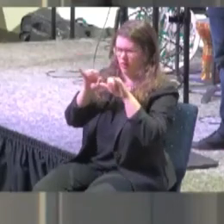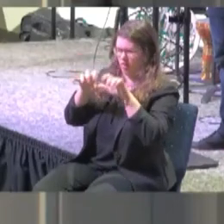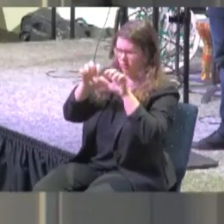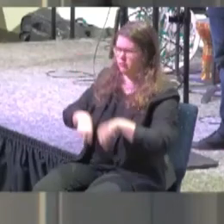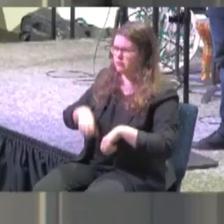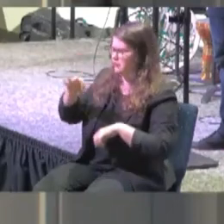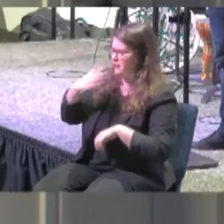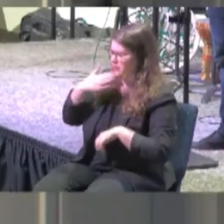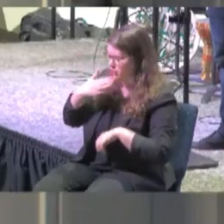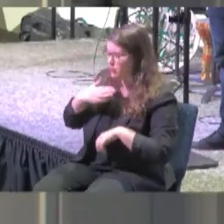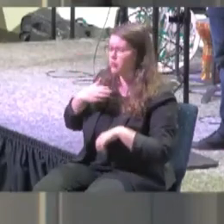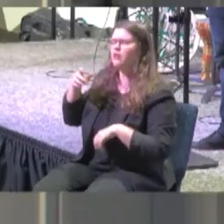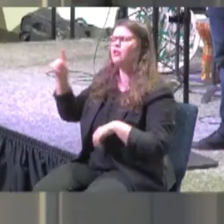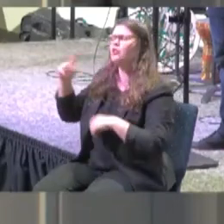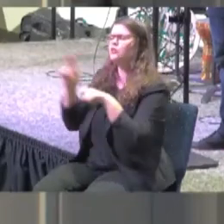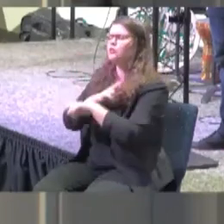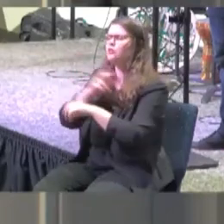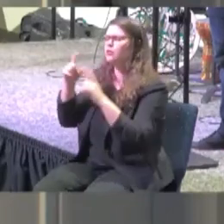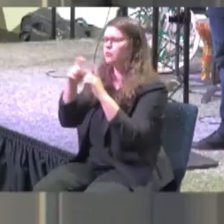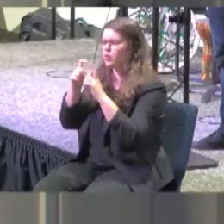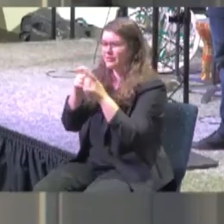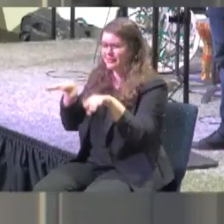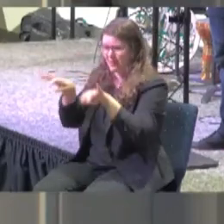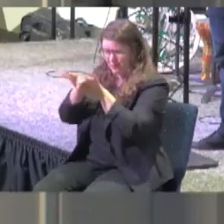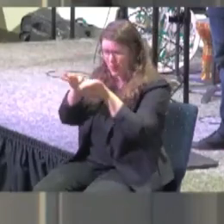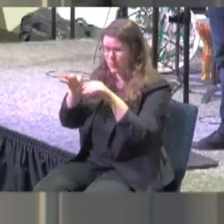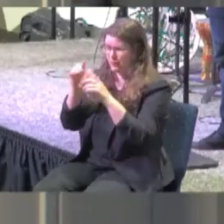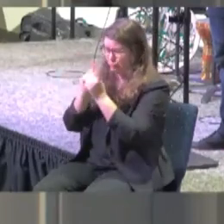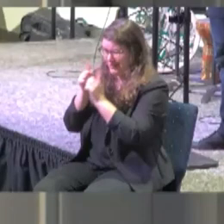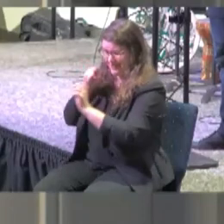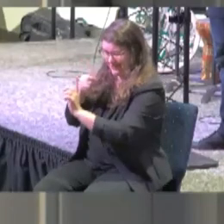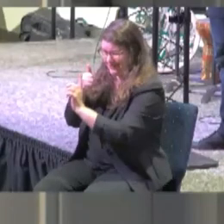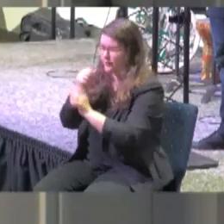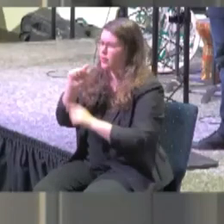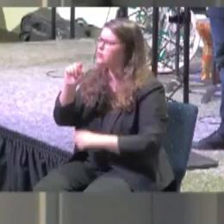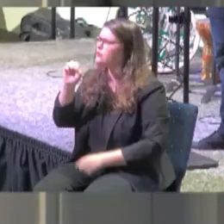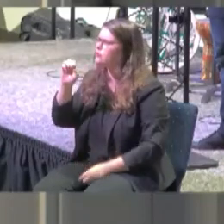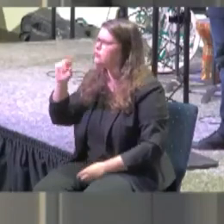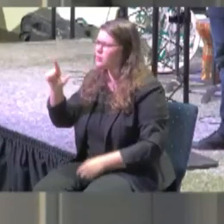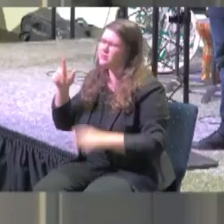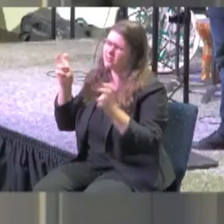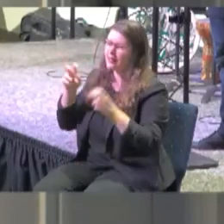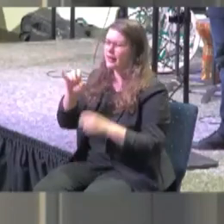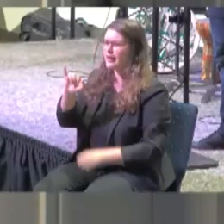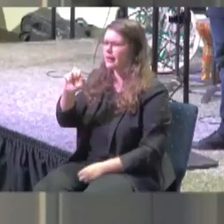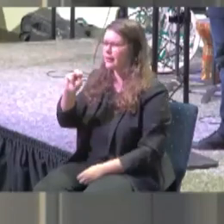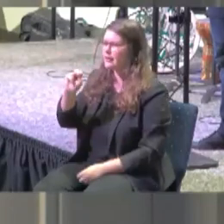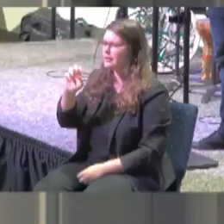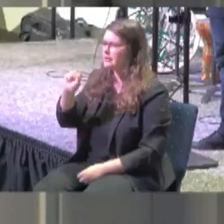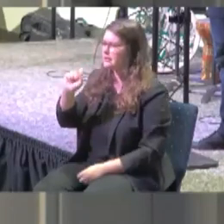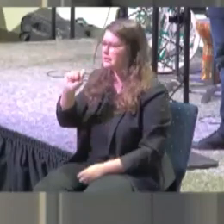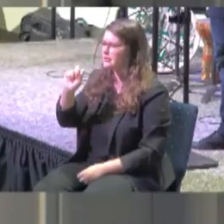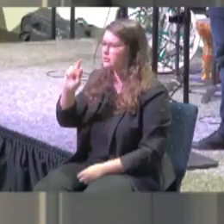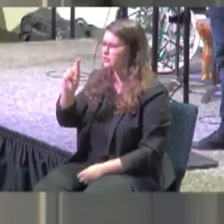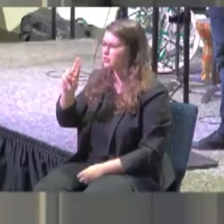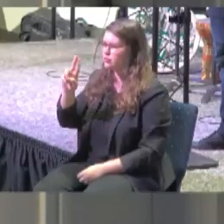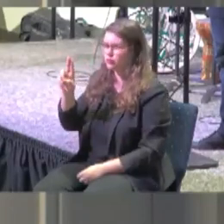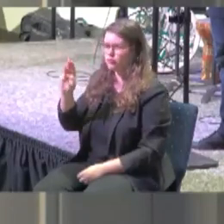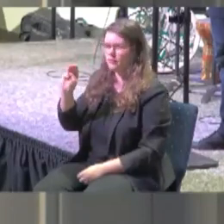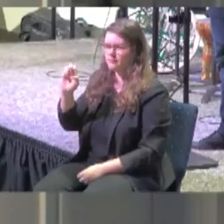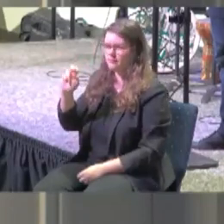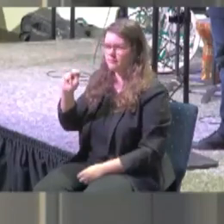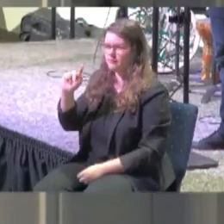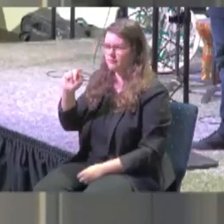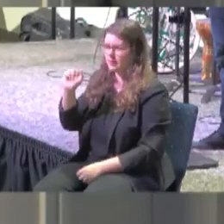instrumental. Instrumental translation, you use that quite a lot. Maybe that's a term I'm not so familiar with. Could you maybe define that a bit